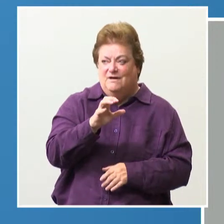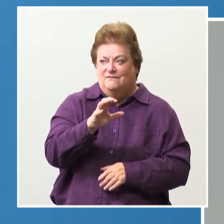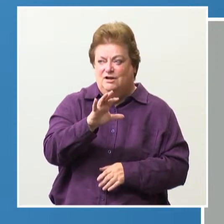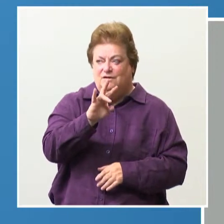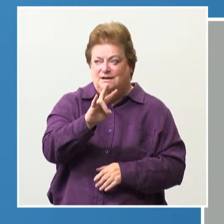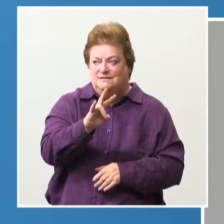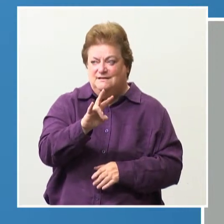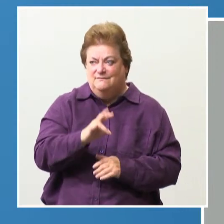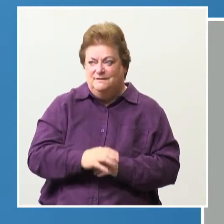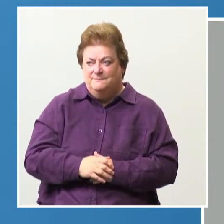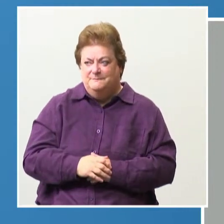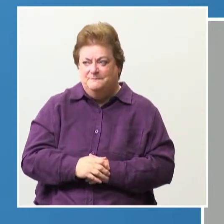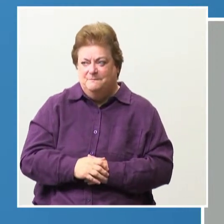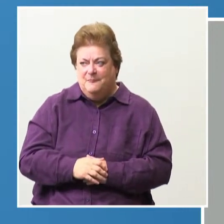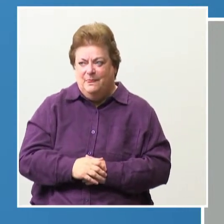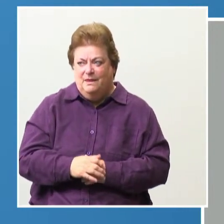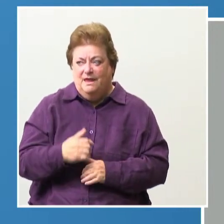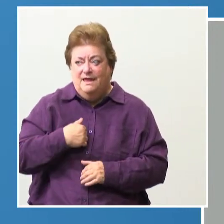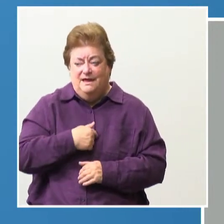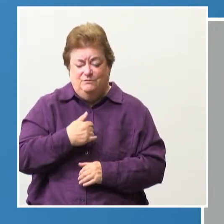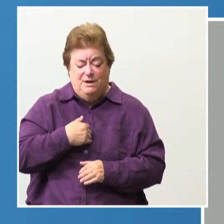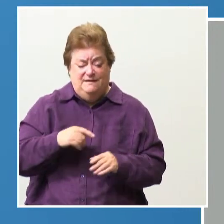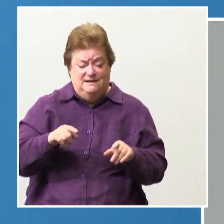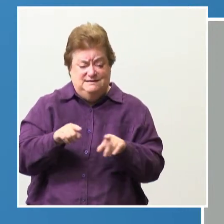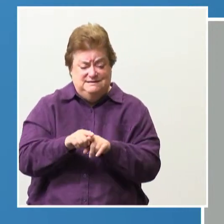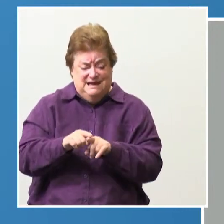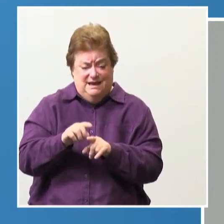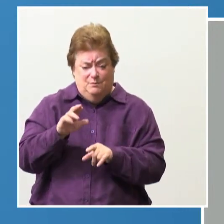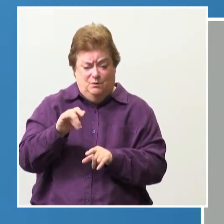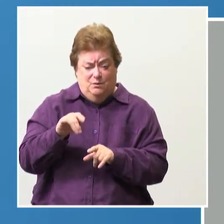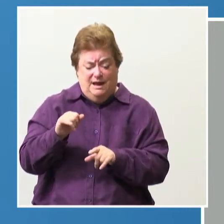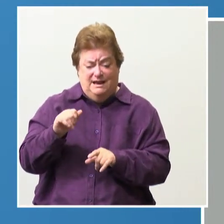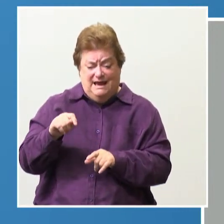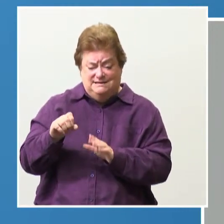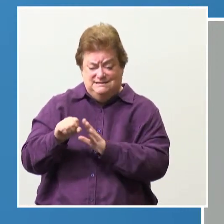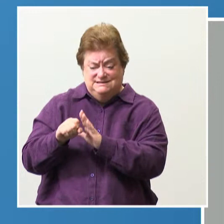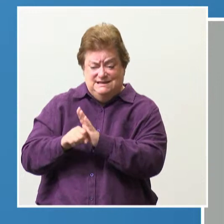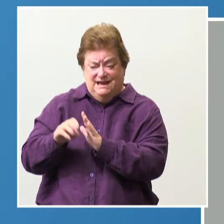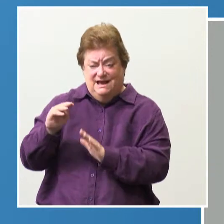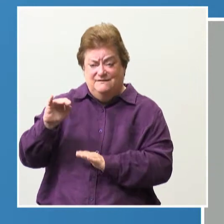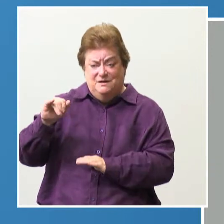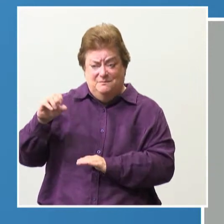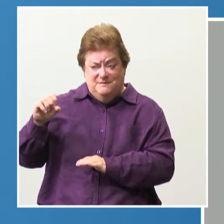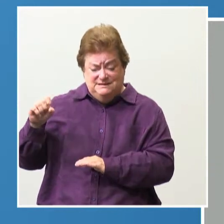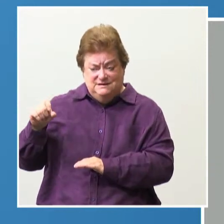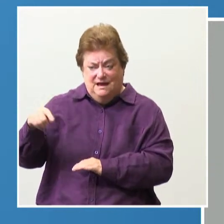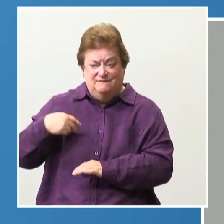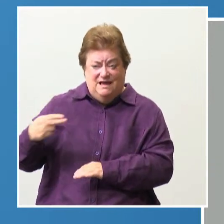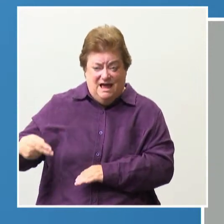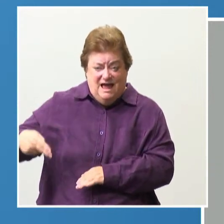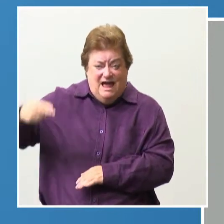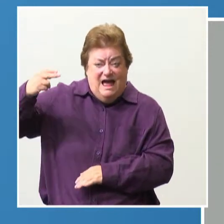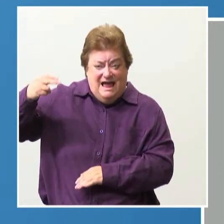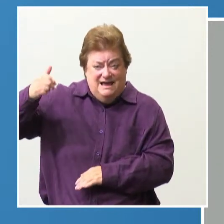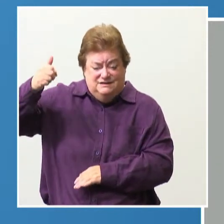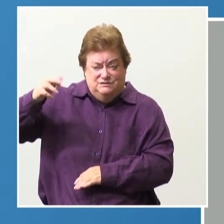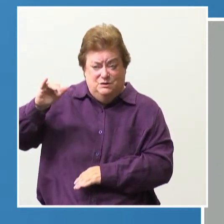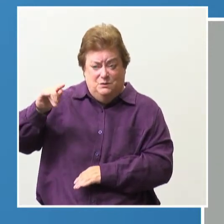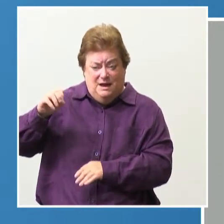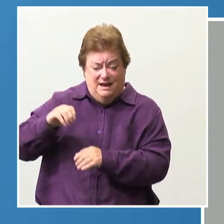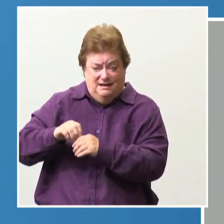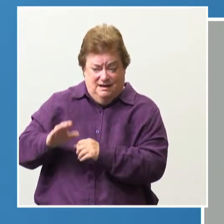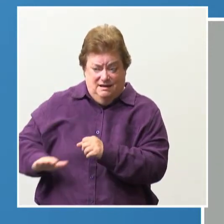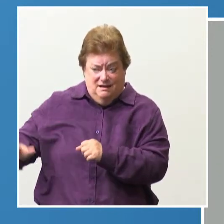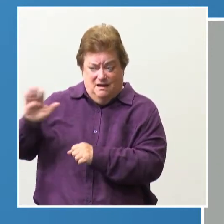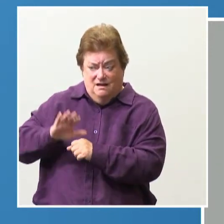members. And if we had the same rate as the state of Mississippi, which has the highest rate in the country at